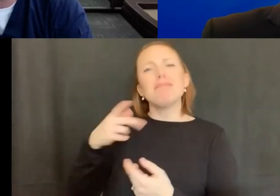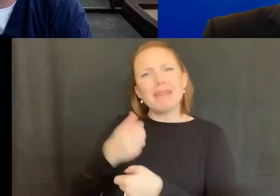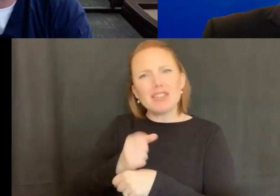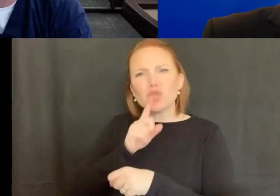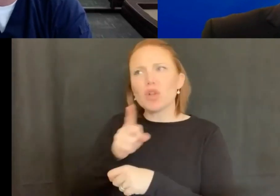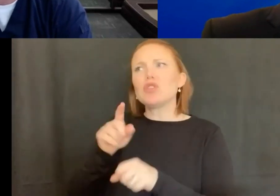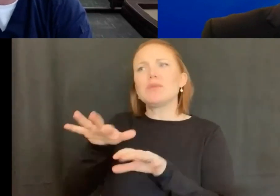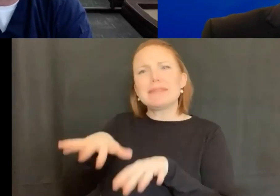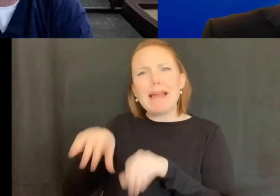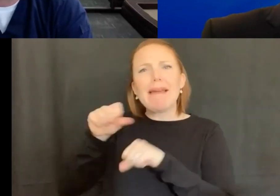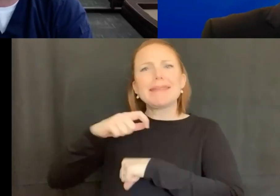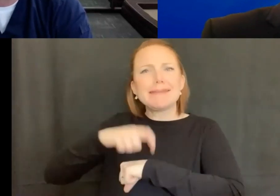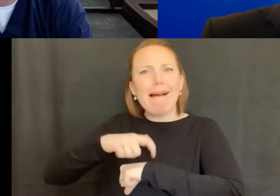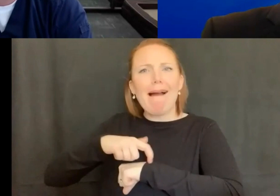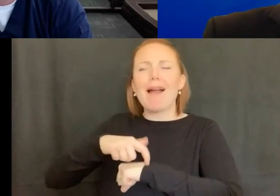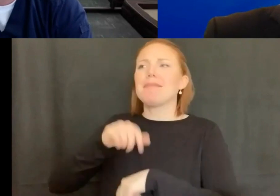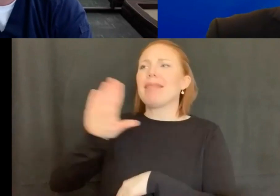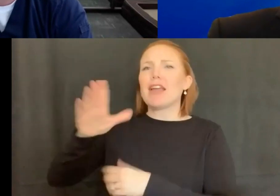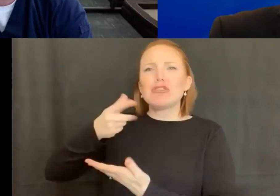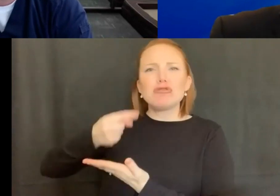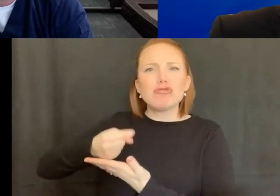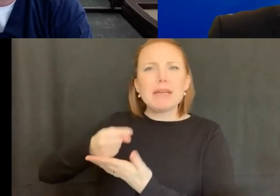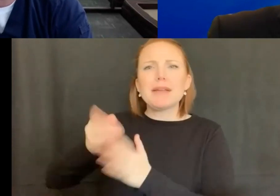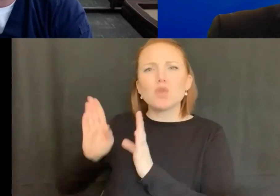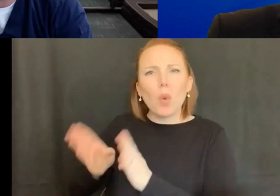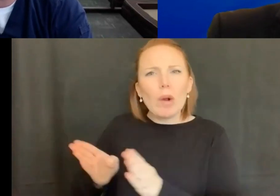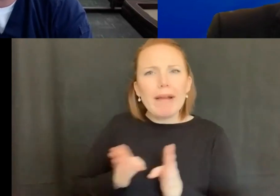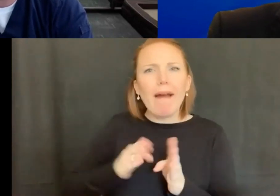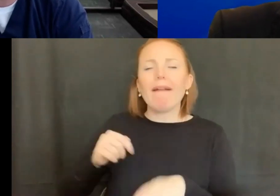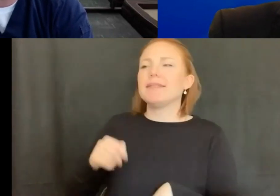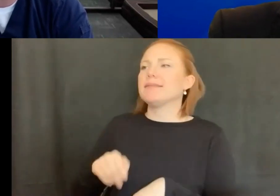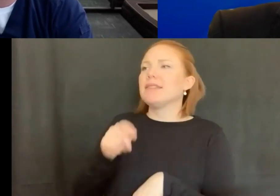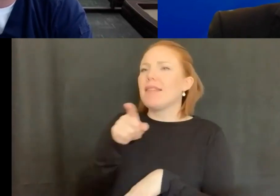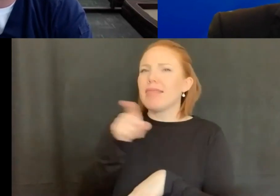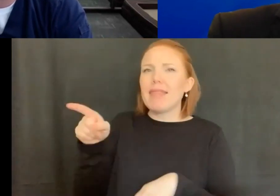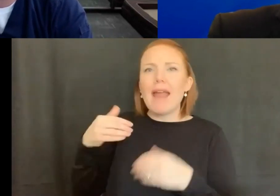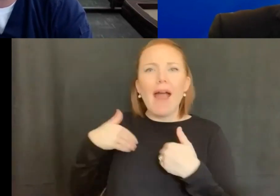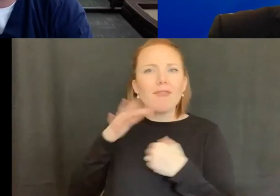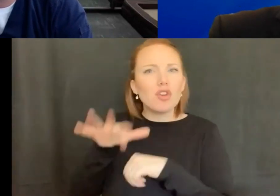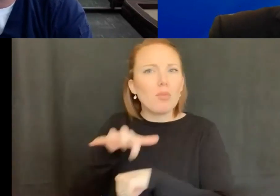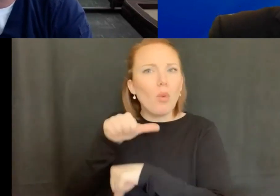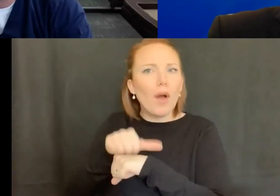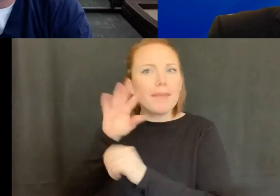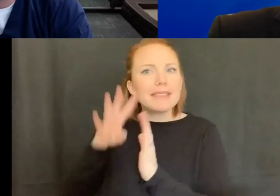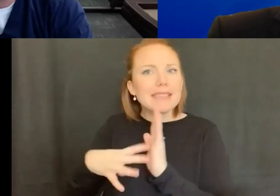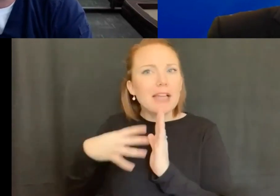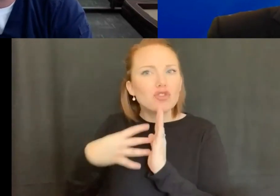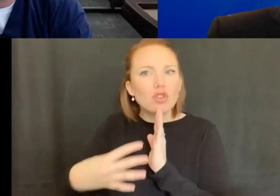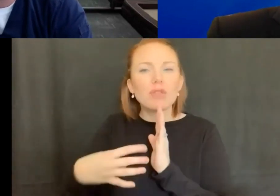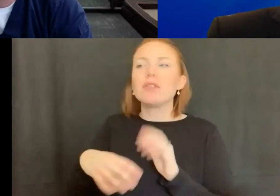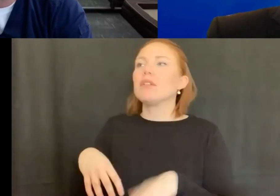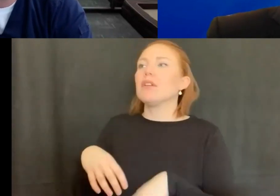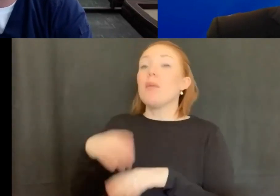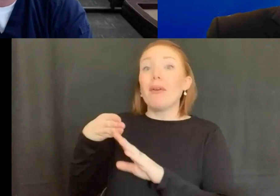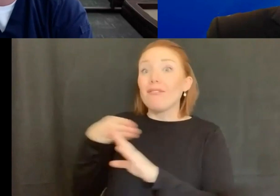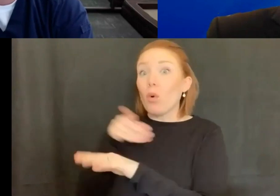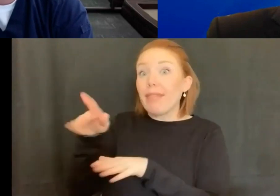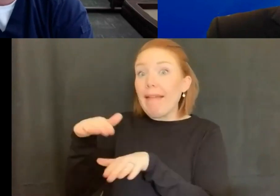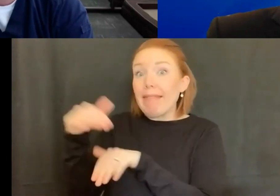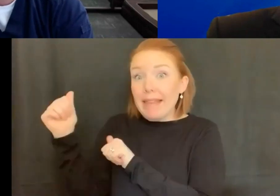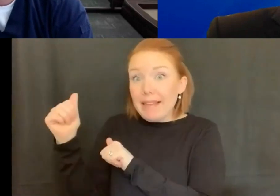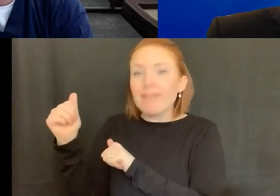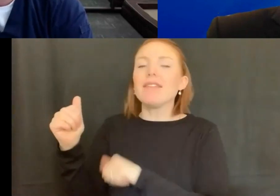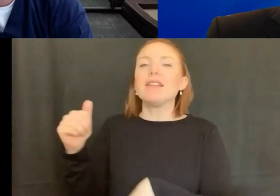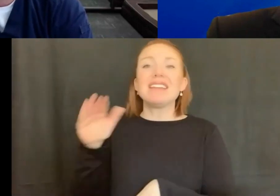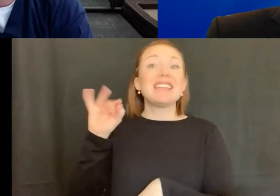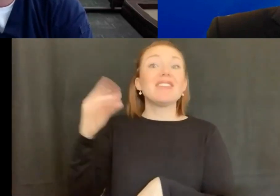and that their treatment is organized, and that they have an appointment scheduled when they leave. That helps a lot, because if somebody